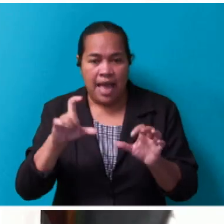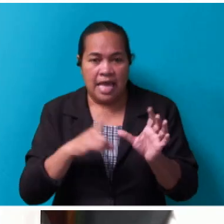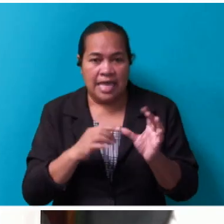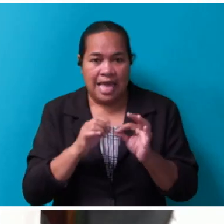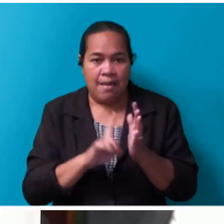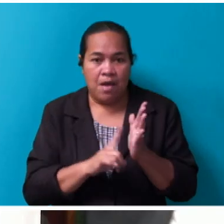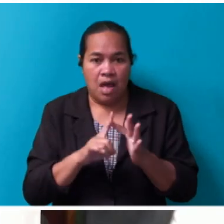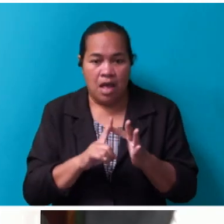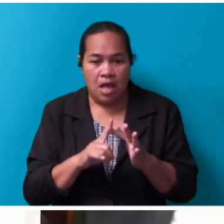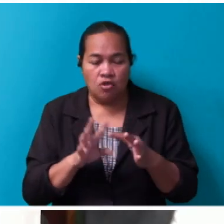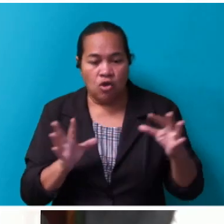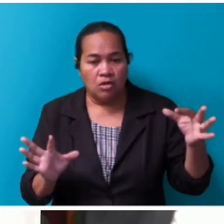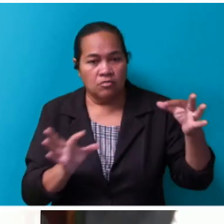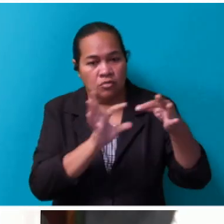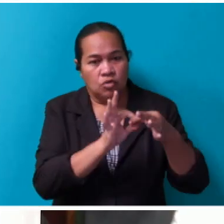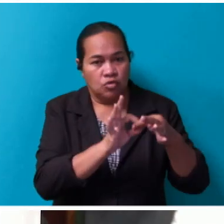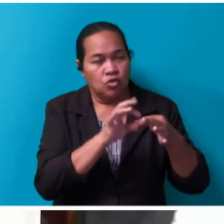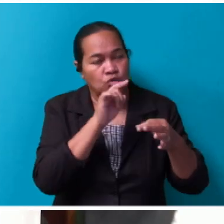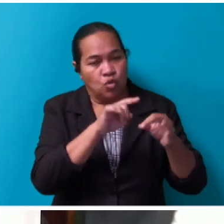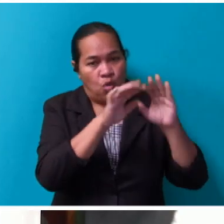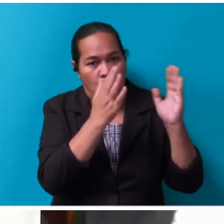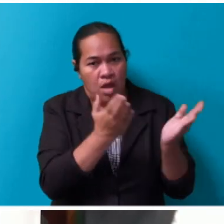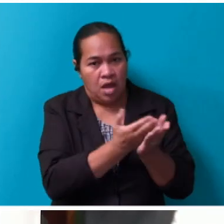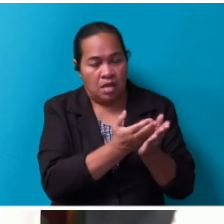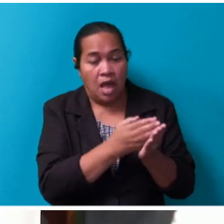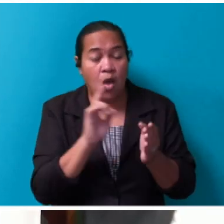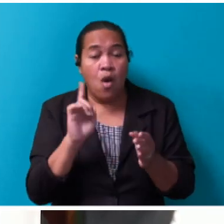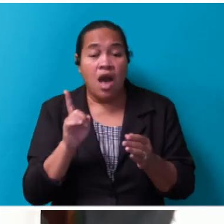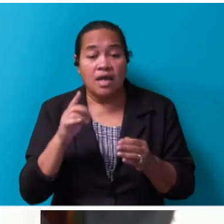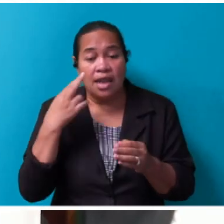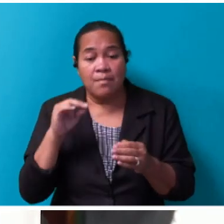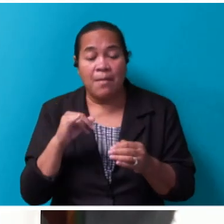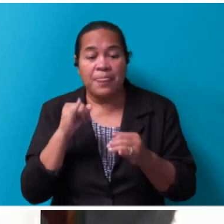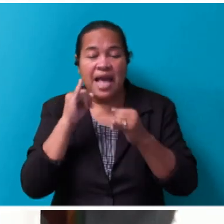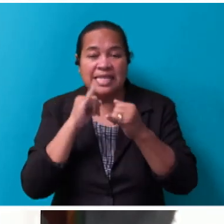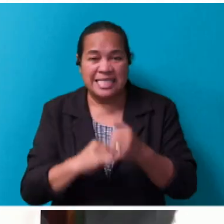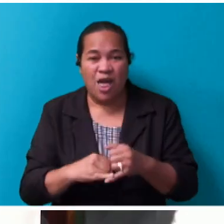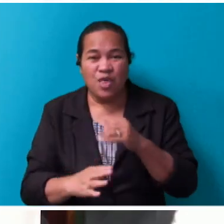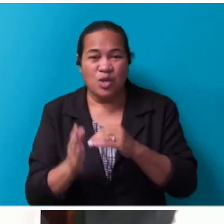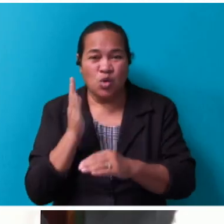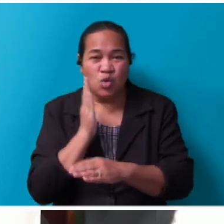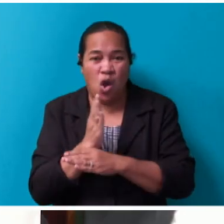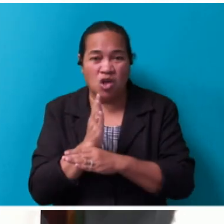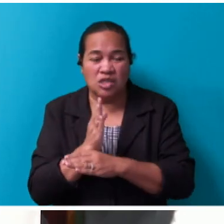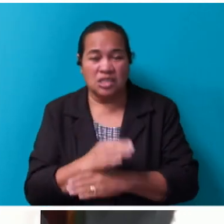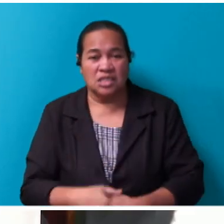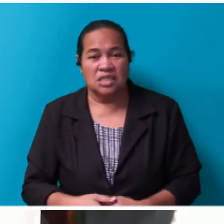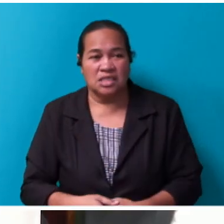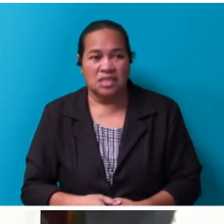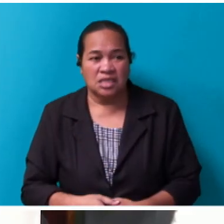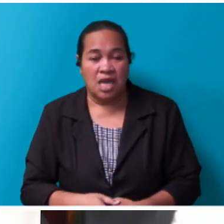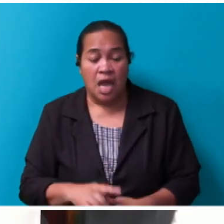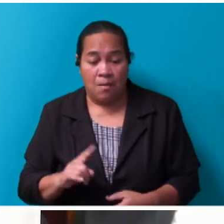connecting Fiji to the rest of the world, which was the Southern Cross cable. And Honorable